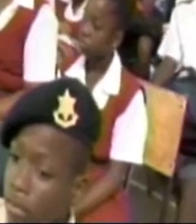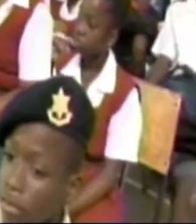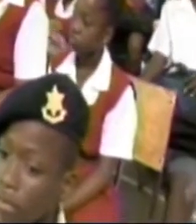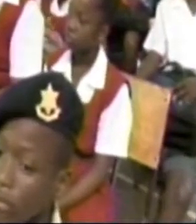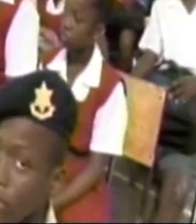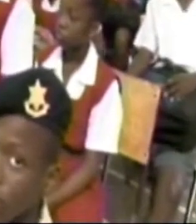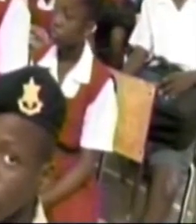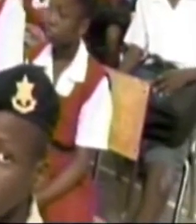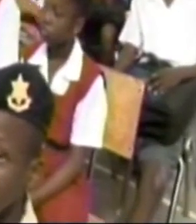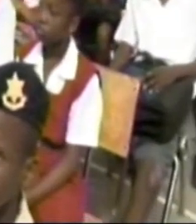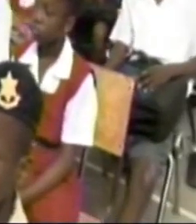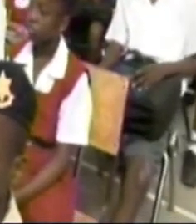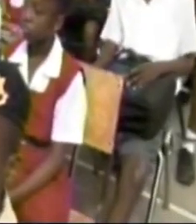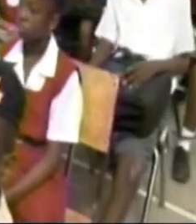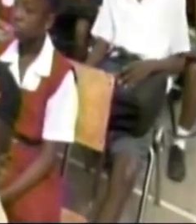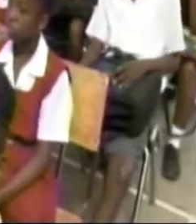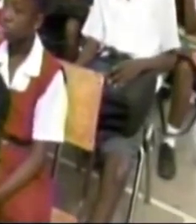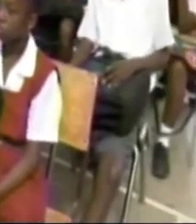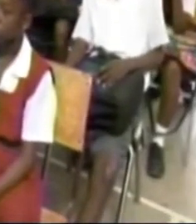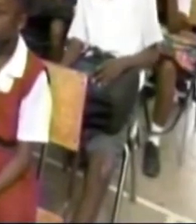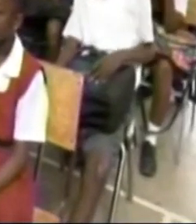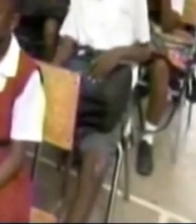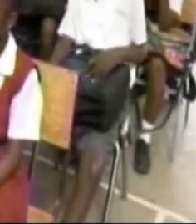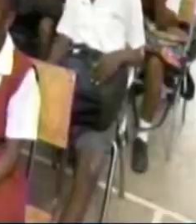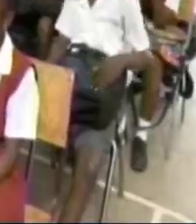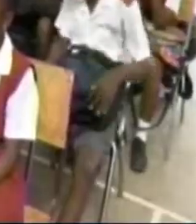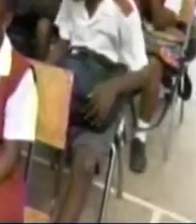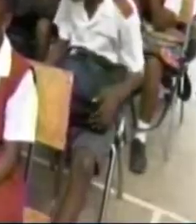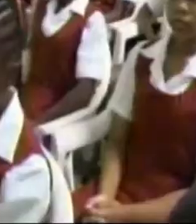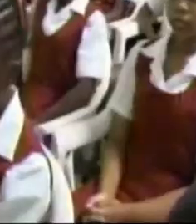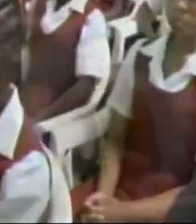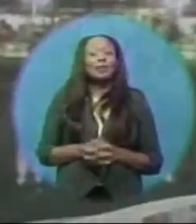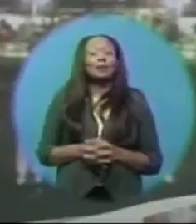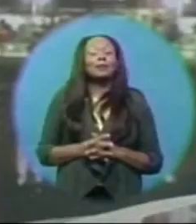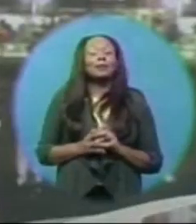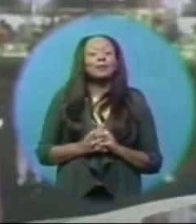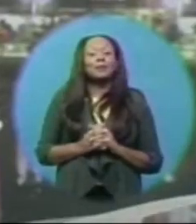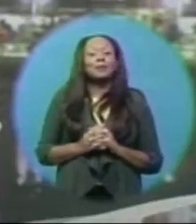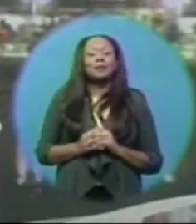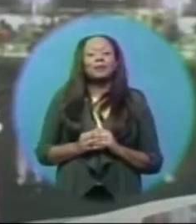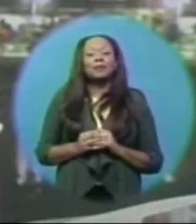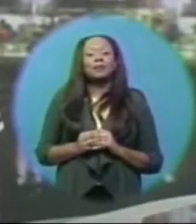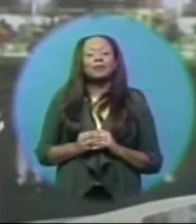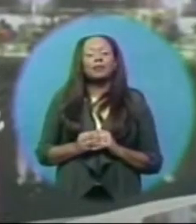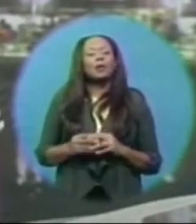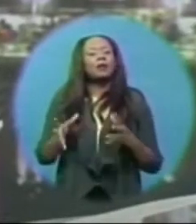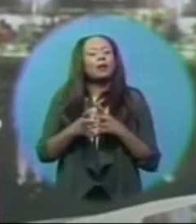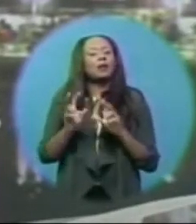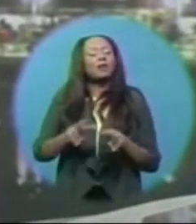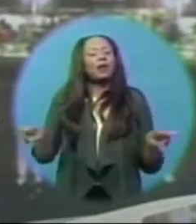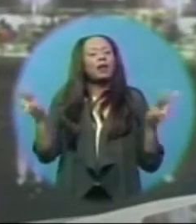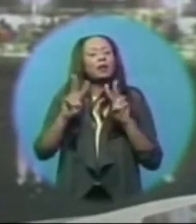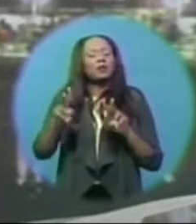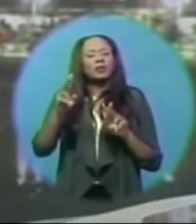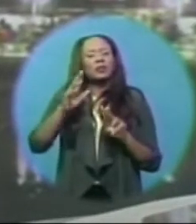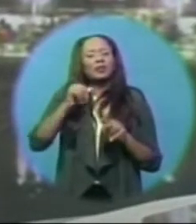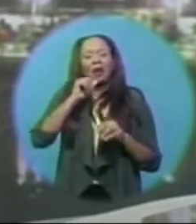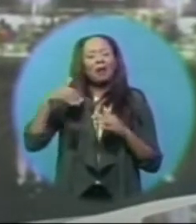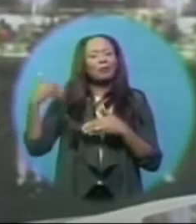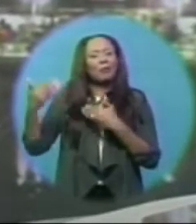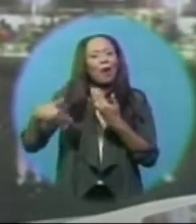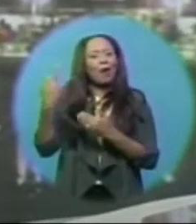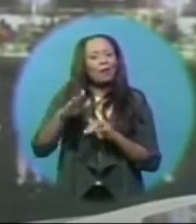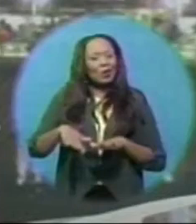expect the children of today to behave the way youngsters did decades ago, particularly when the values have not been passed on.